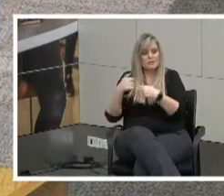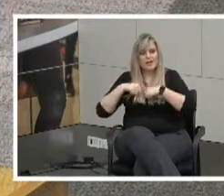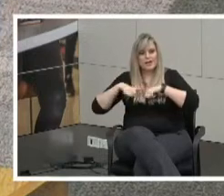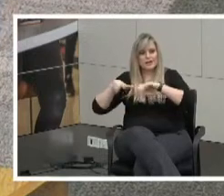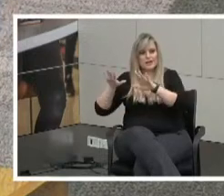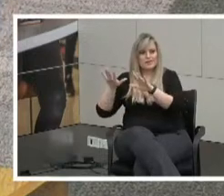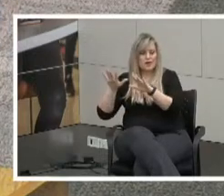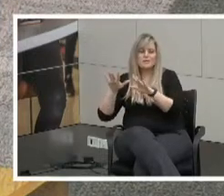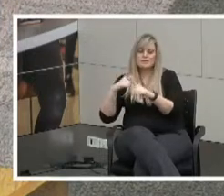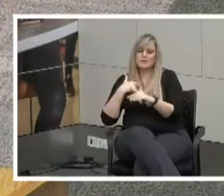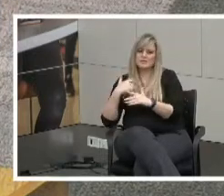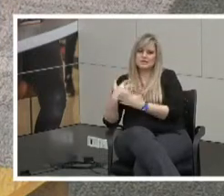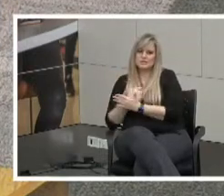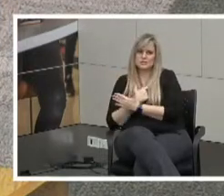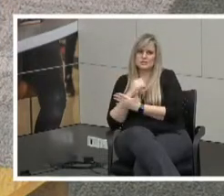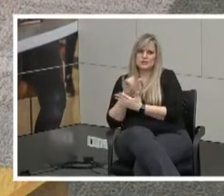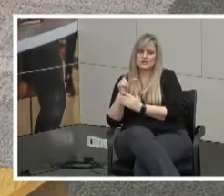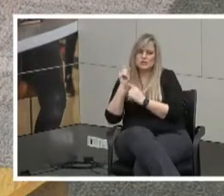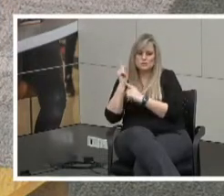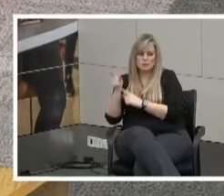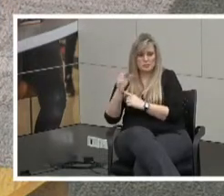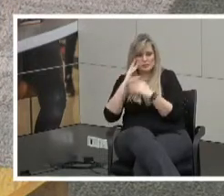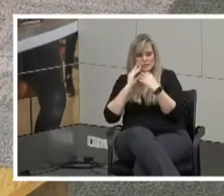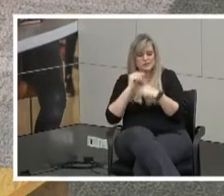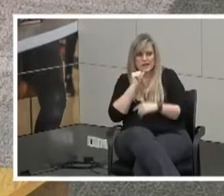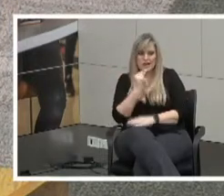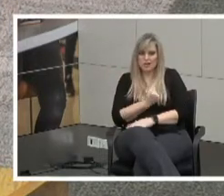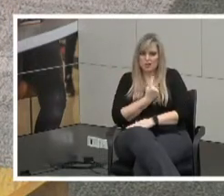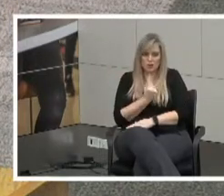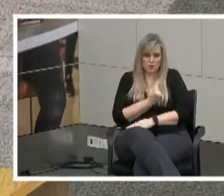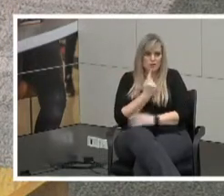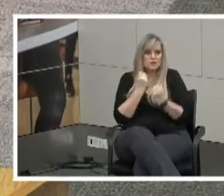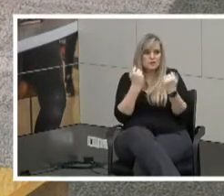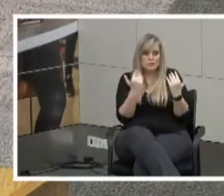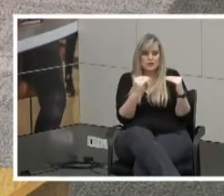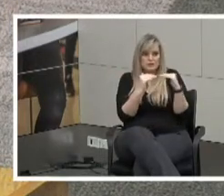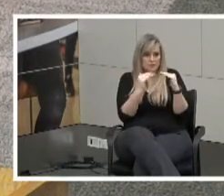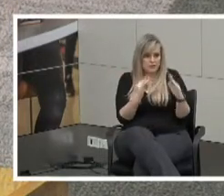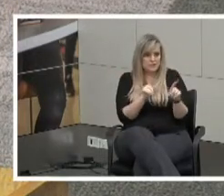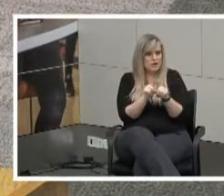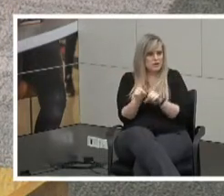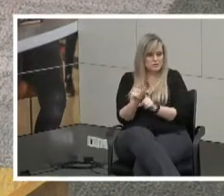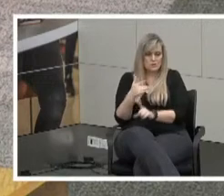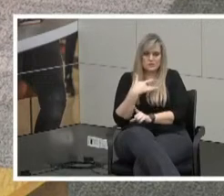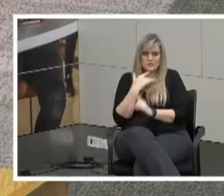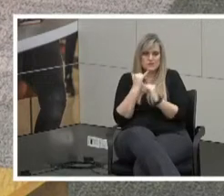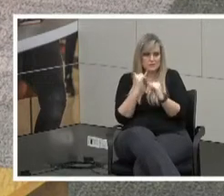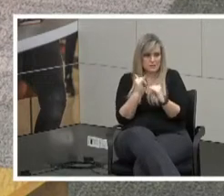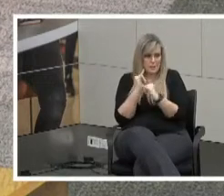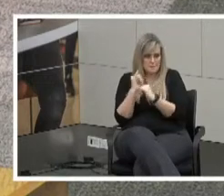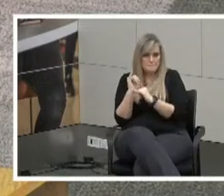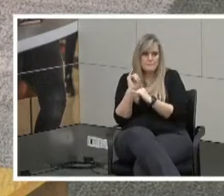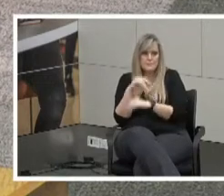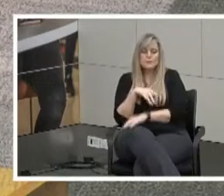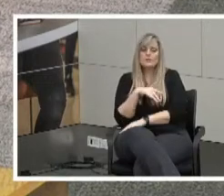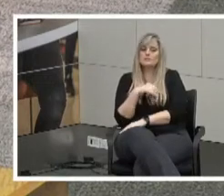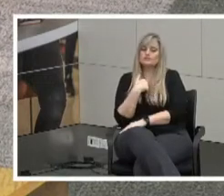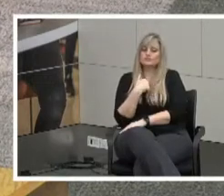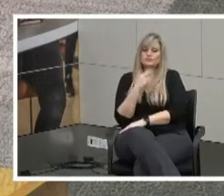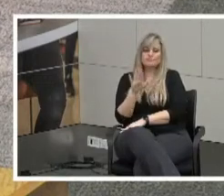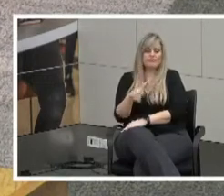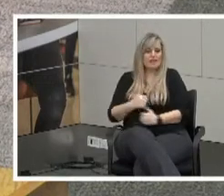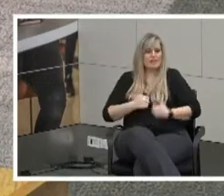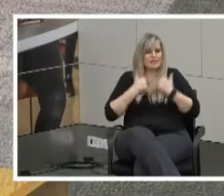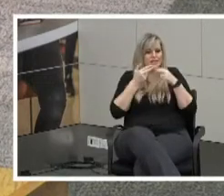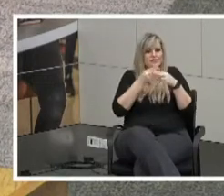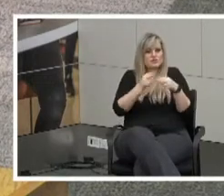being deserves I know I'm not alone in feeling this way many of my colleagues share these sentiments we have little time on this Earth